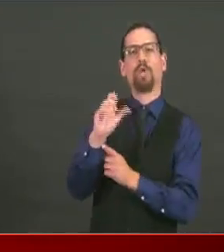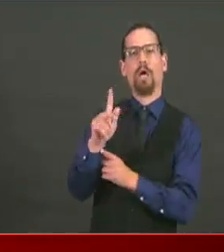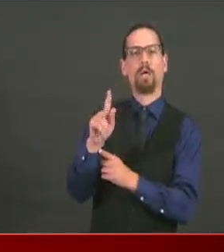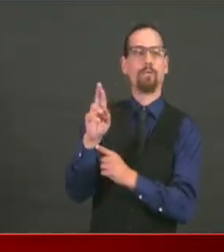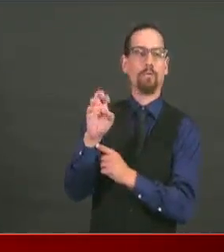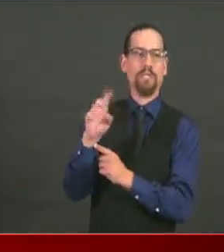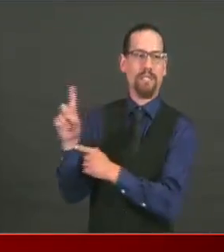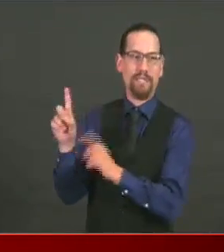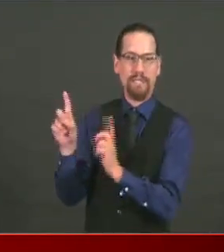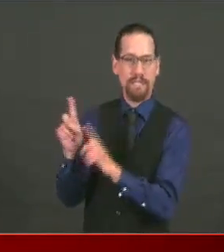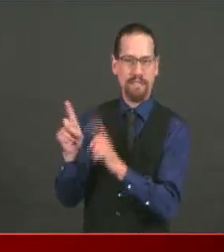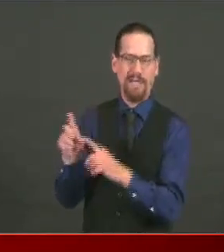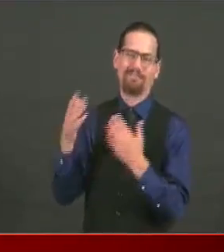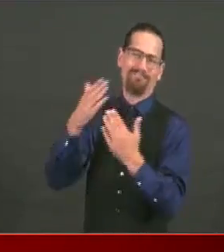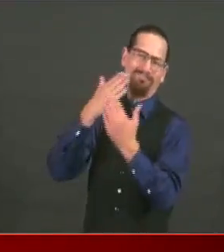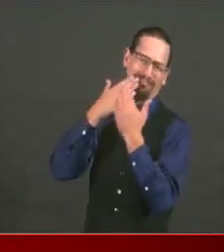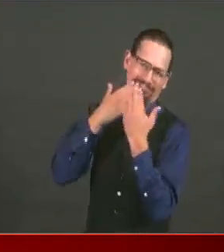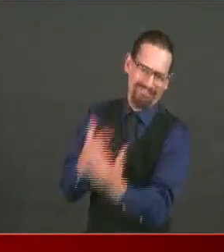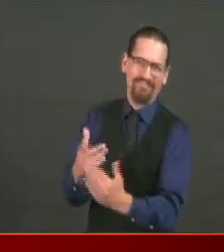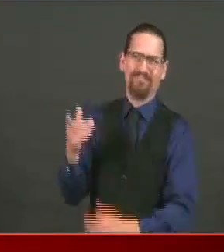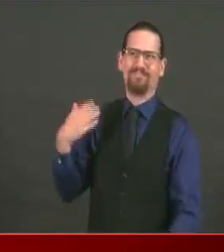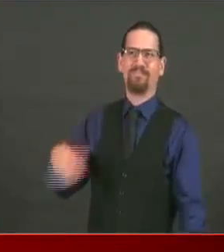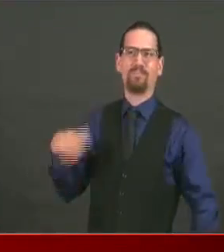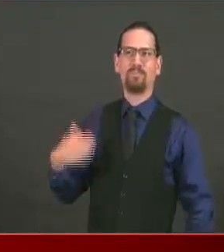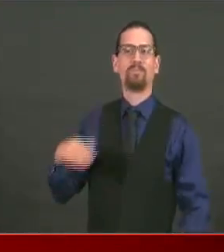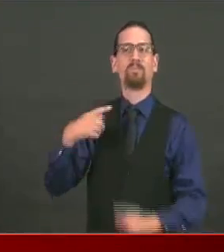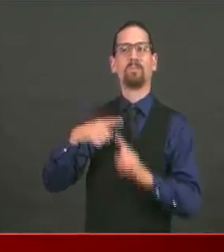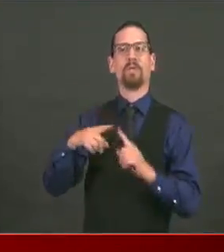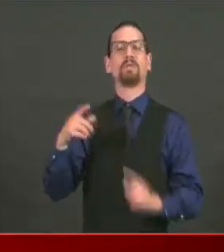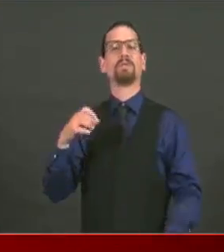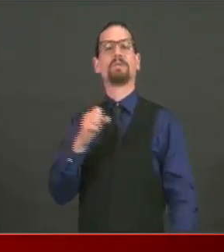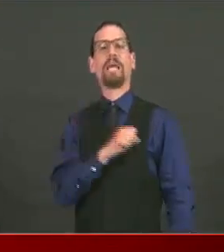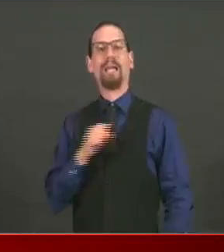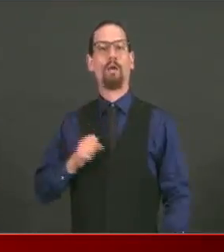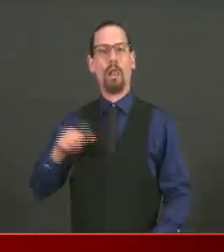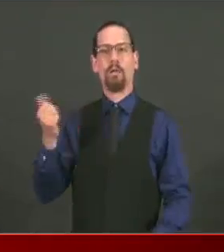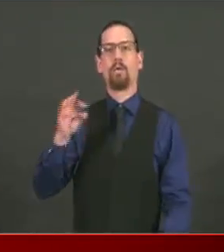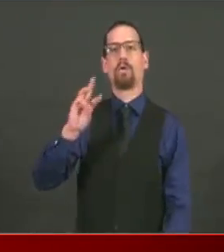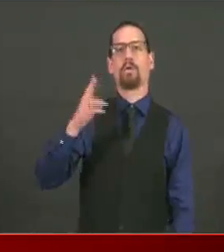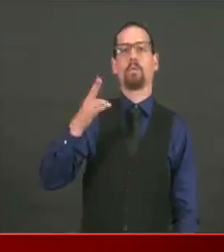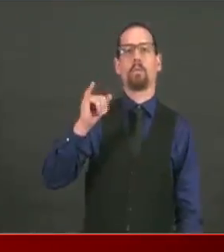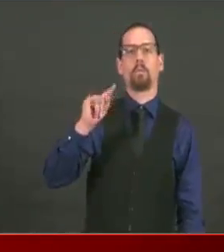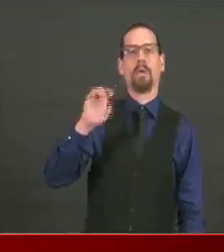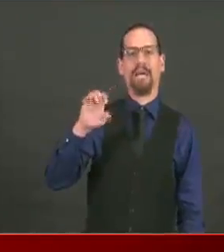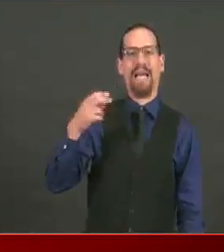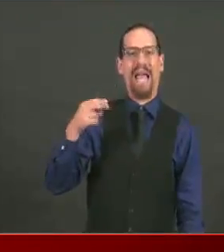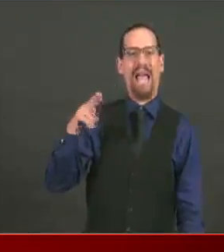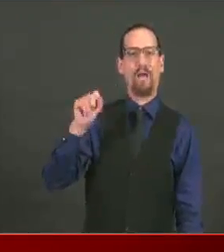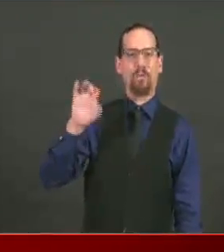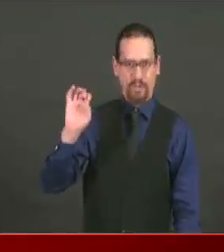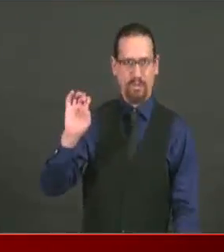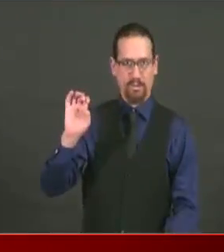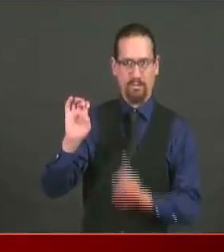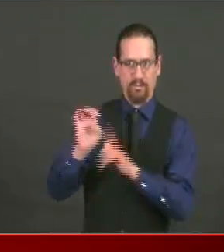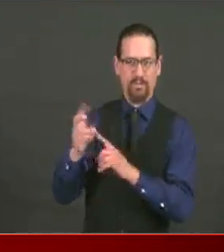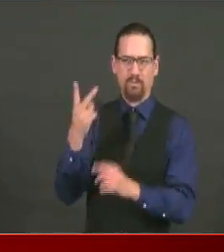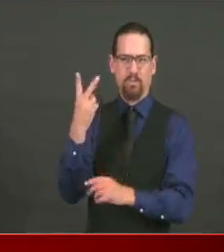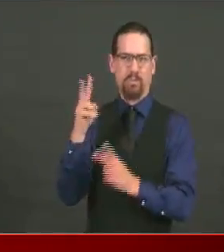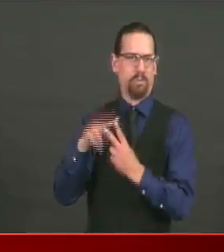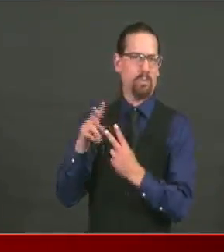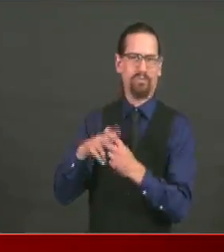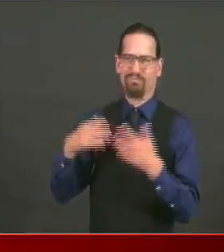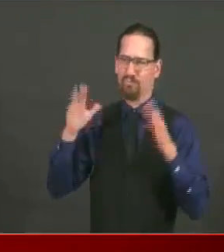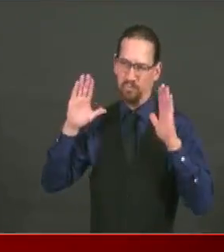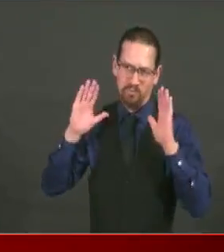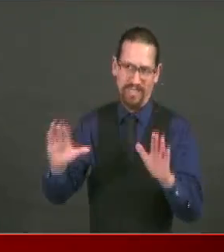and just say thank you to Senator Whitehouse, Congressman Langevin and Cicilline. The fact that I'm able to stand here and put forth $100 million to